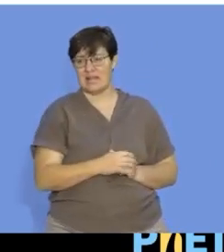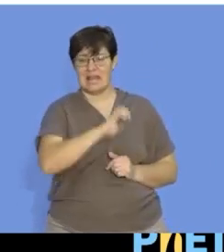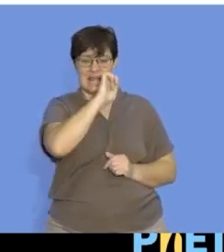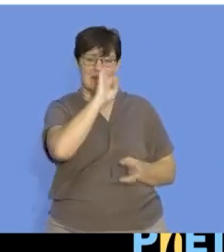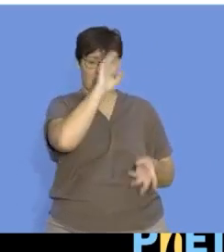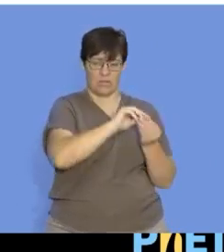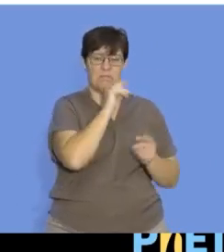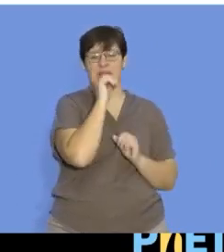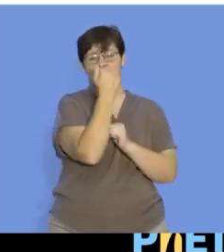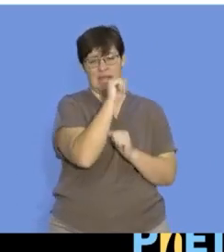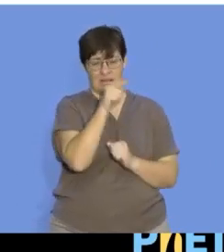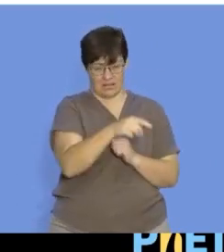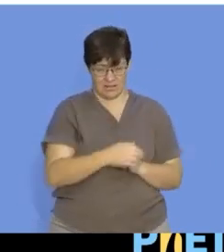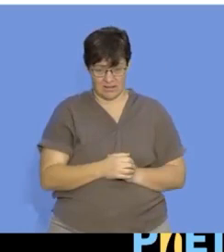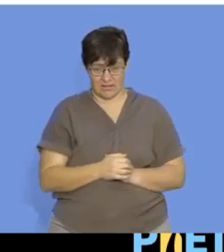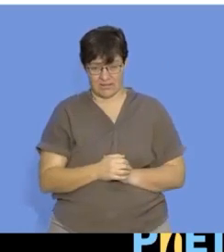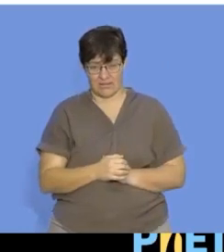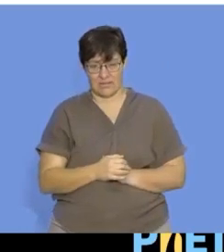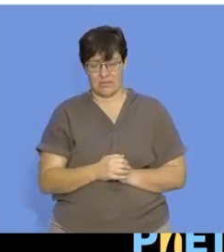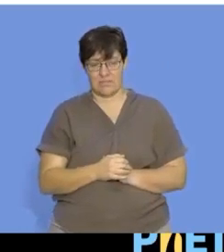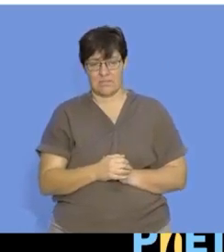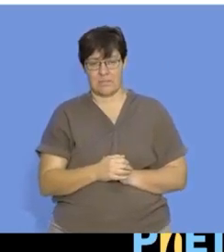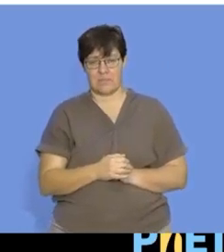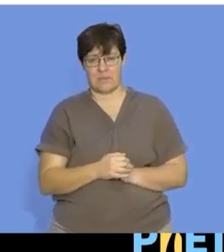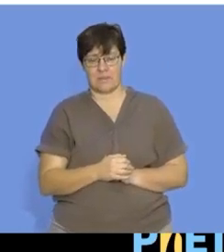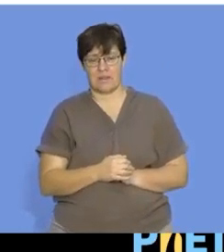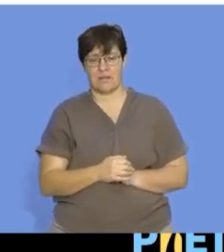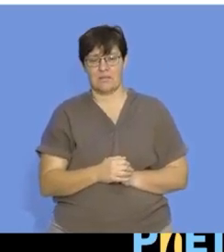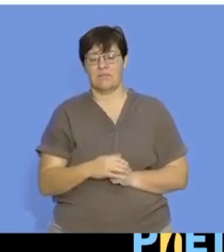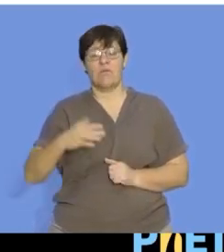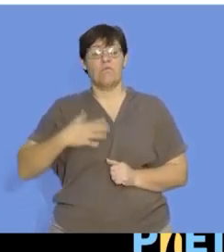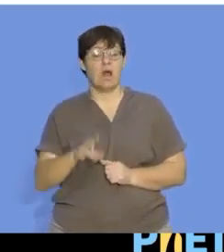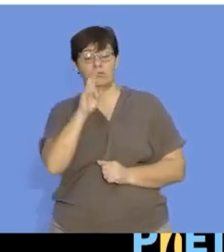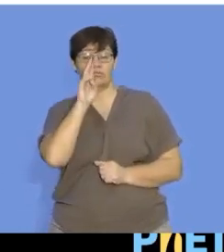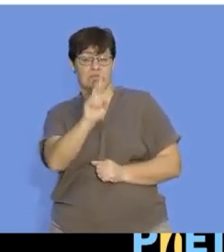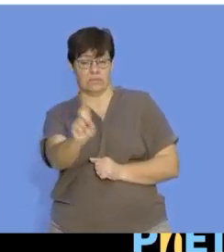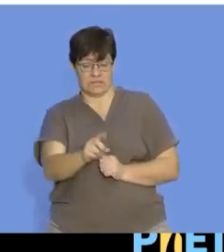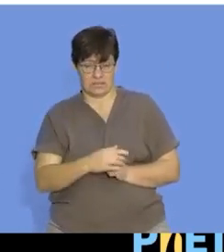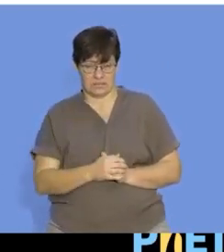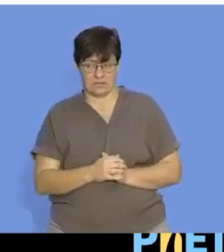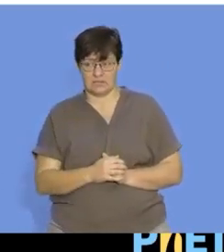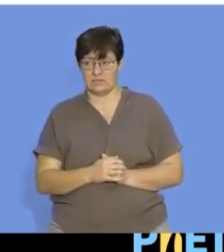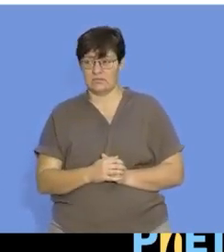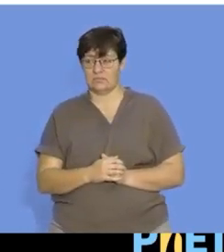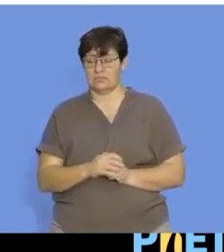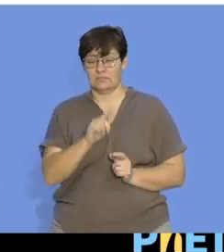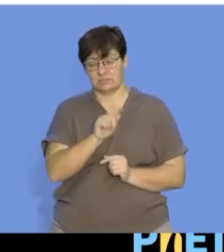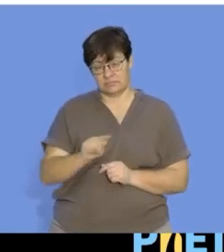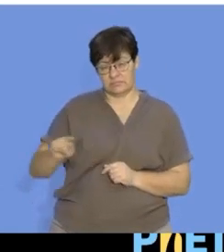mechanical, okay? All I want you to see is this. So I'm going to move my